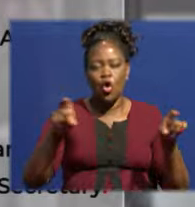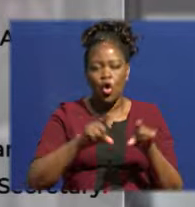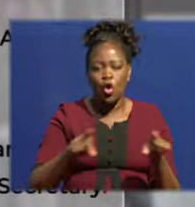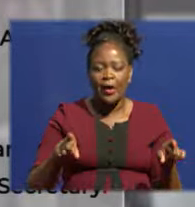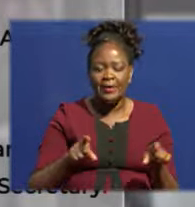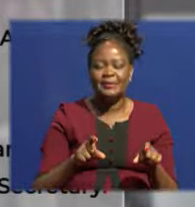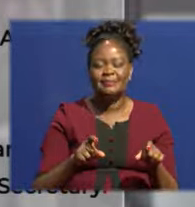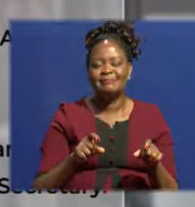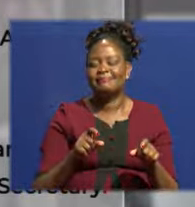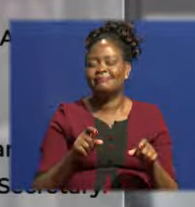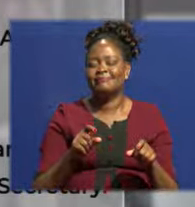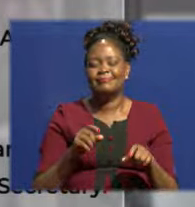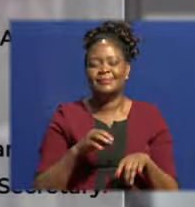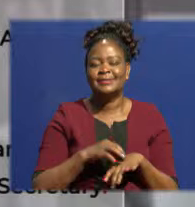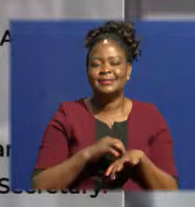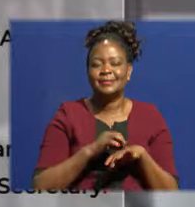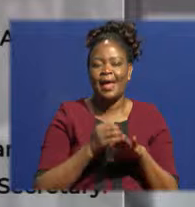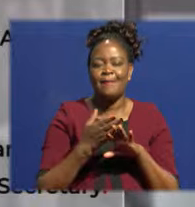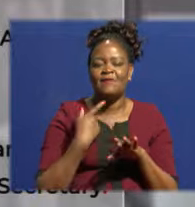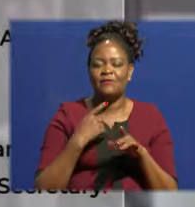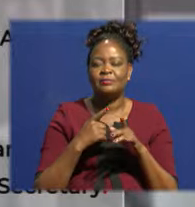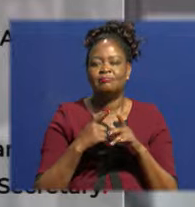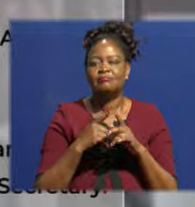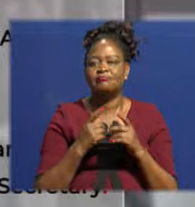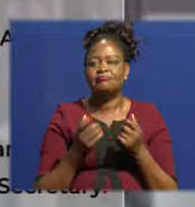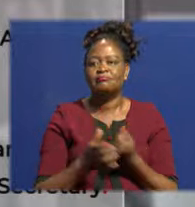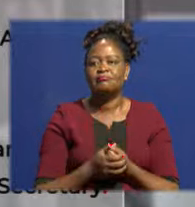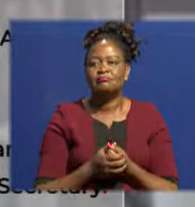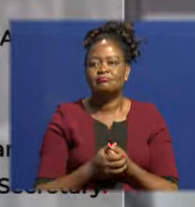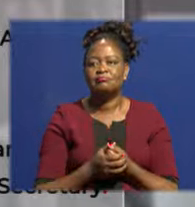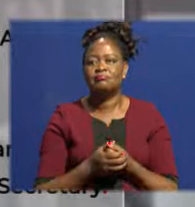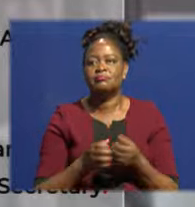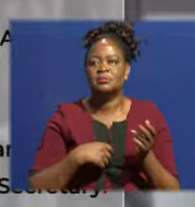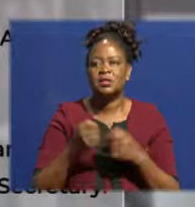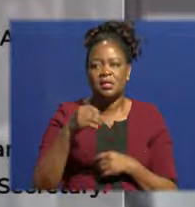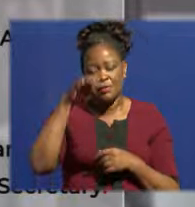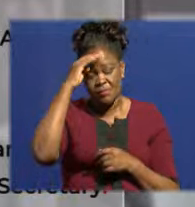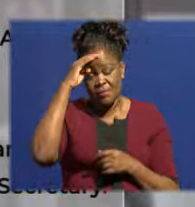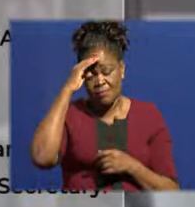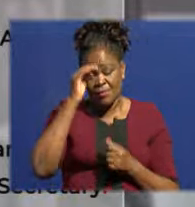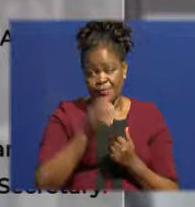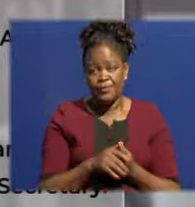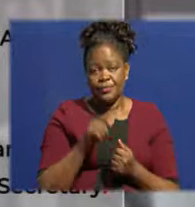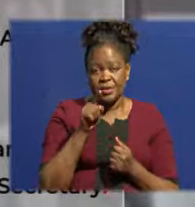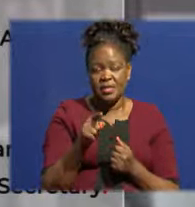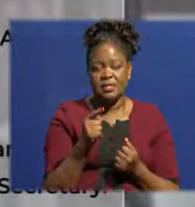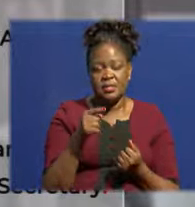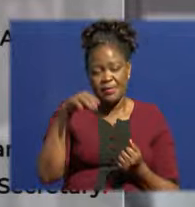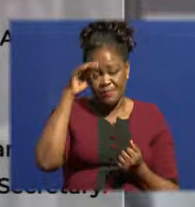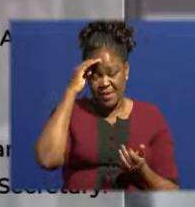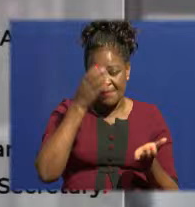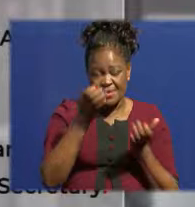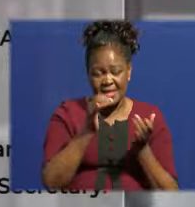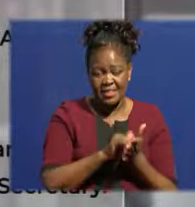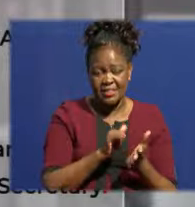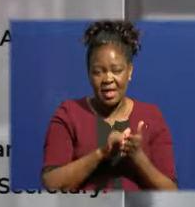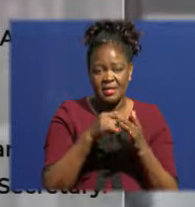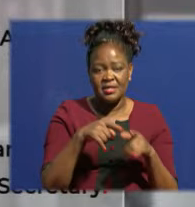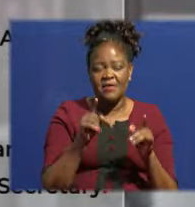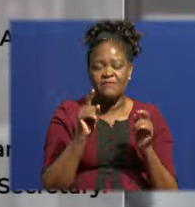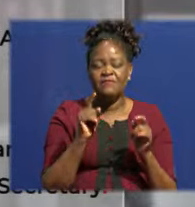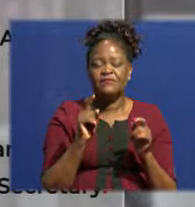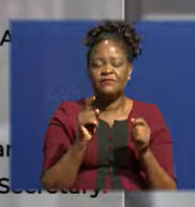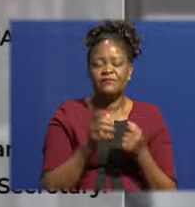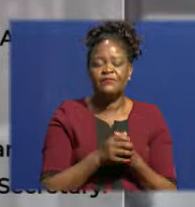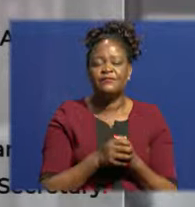and skins before venturing into liquor sales. While it was in this beer business that Karume would make a